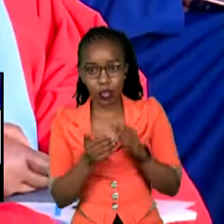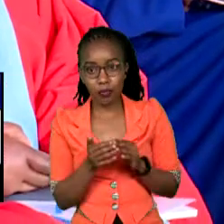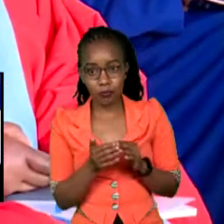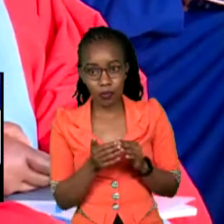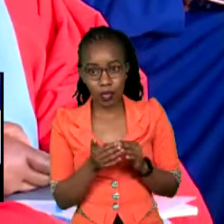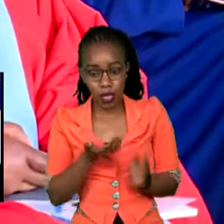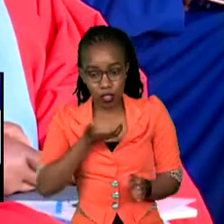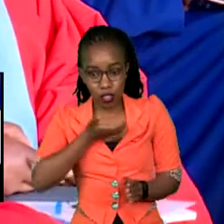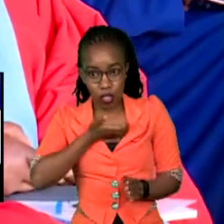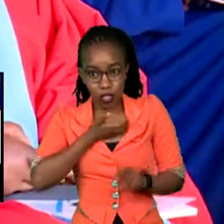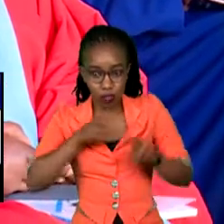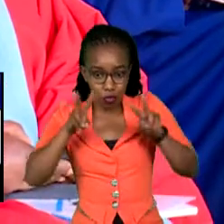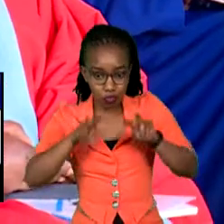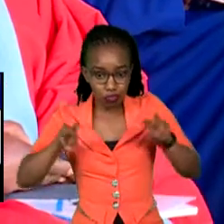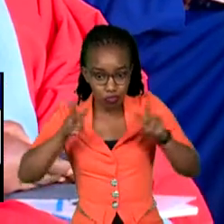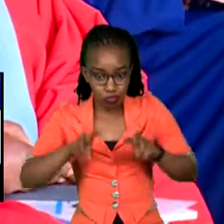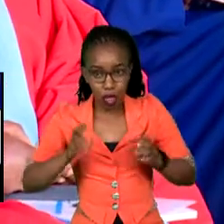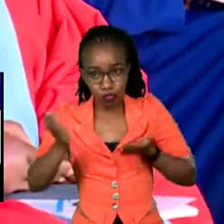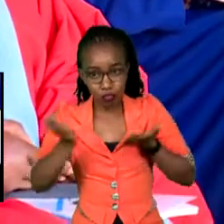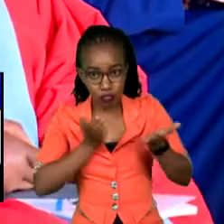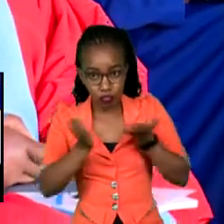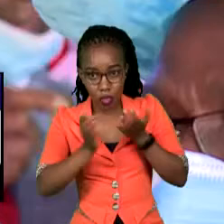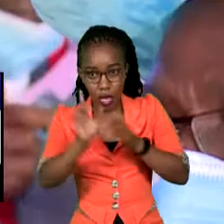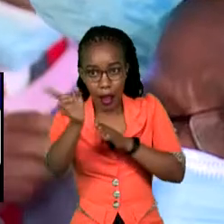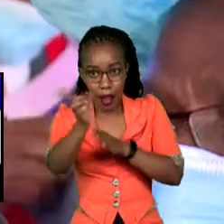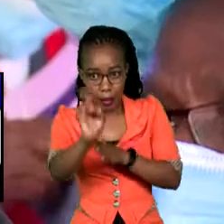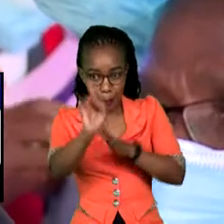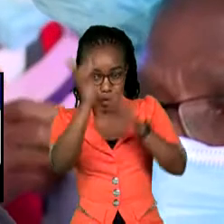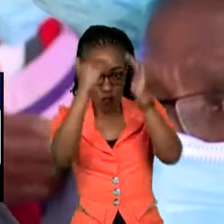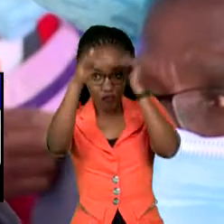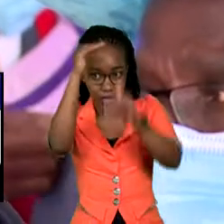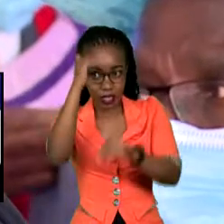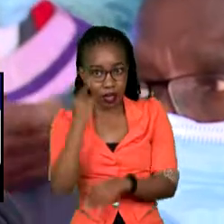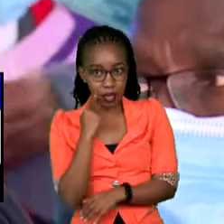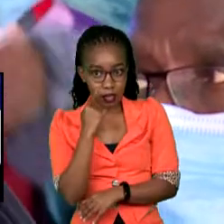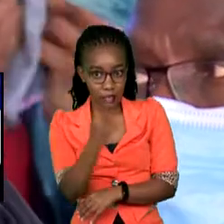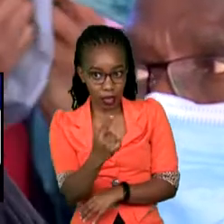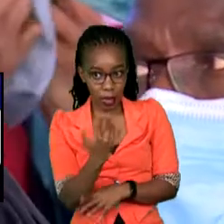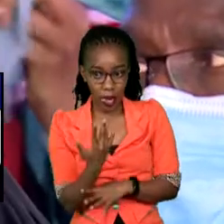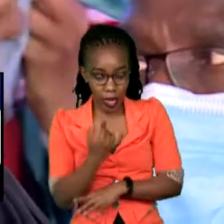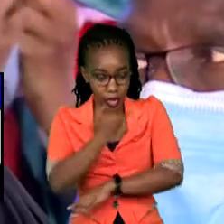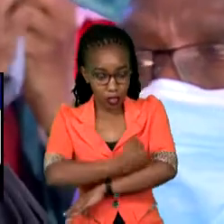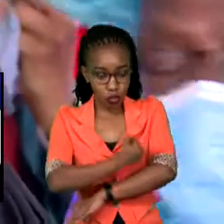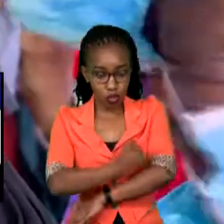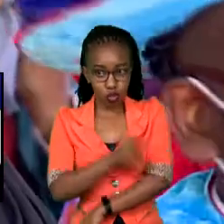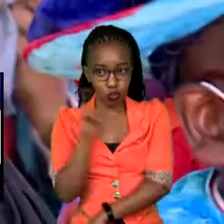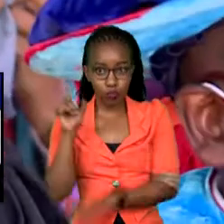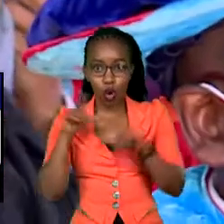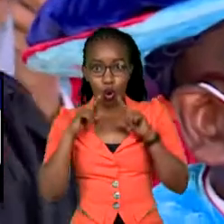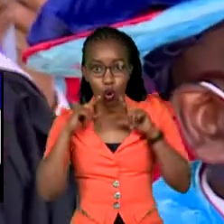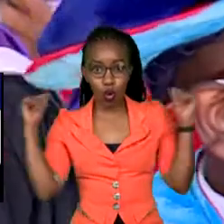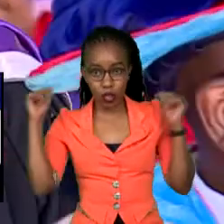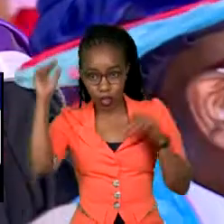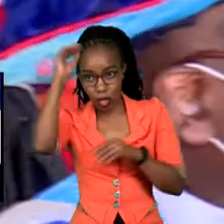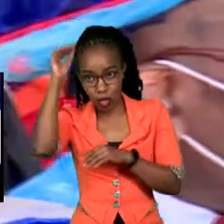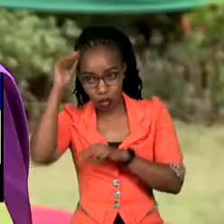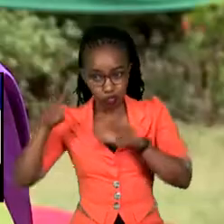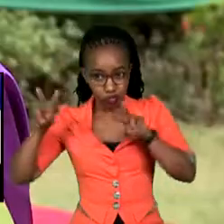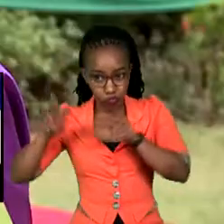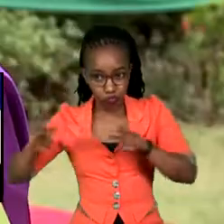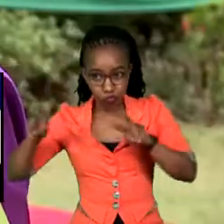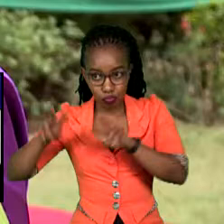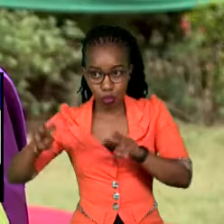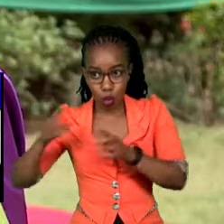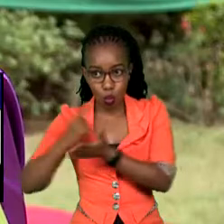for Research and Enterprise Research at the University of Nairobi, says that the institution is set to host an educational research week.